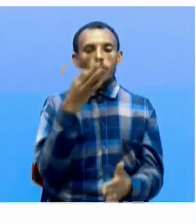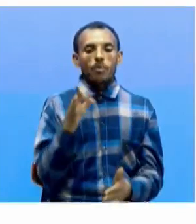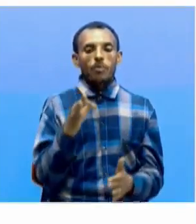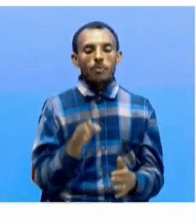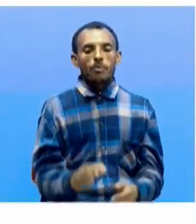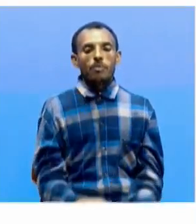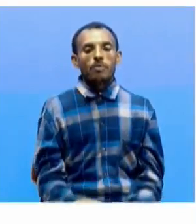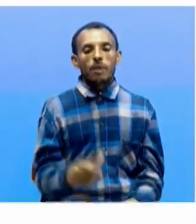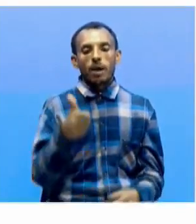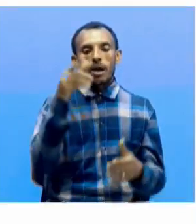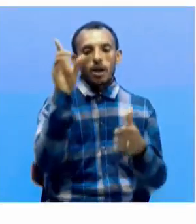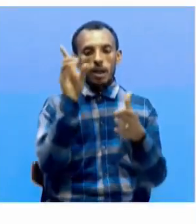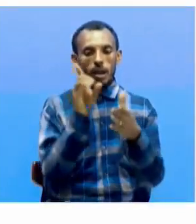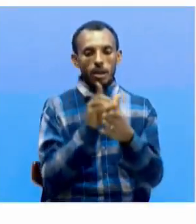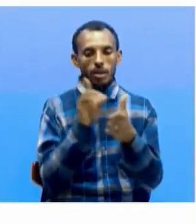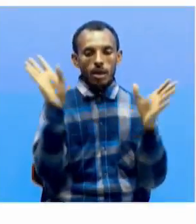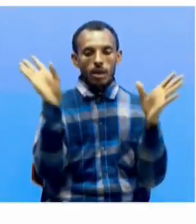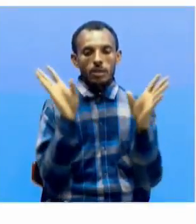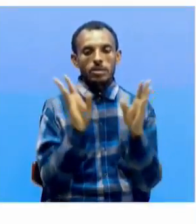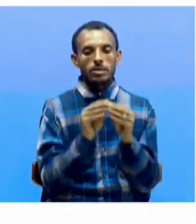a data set